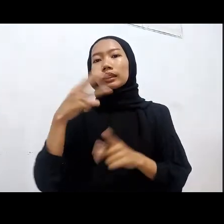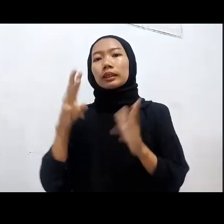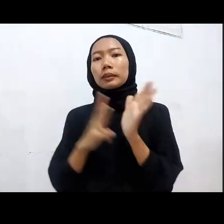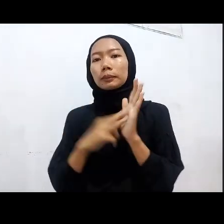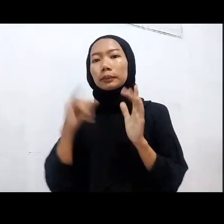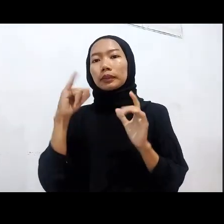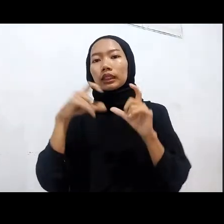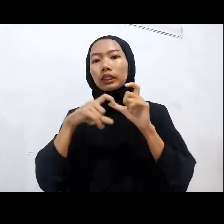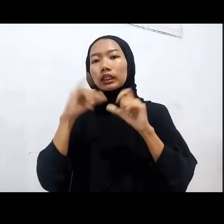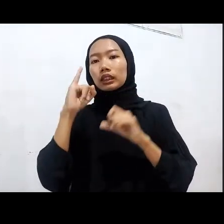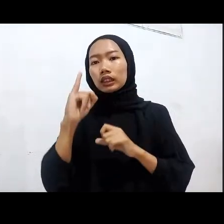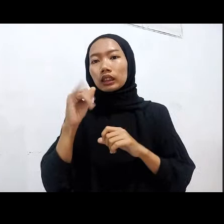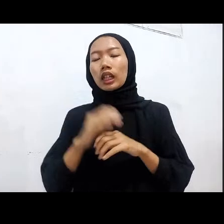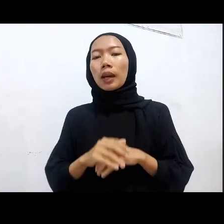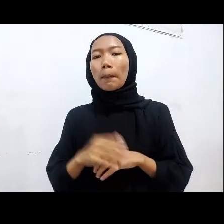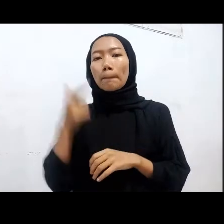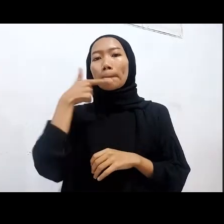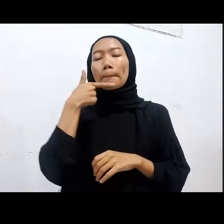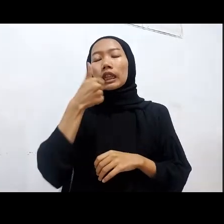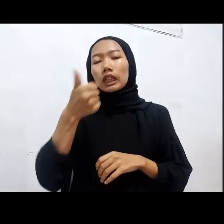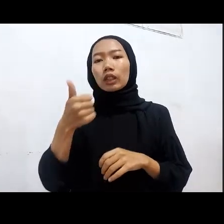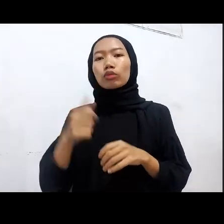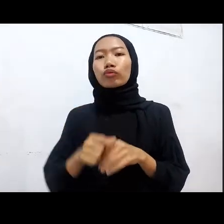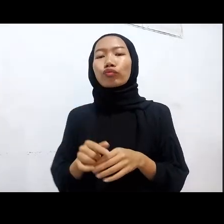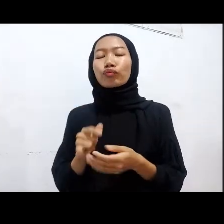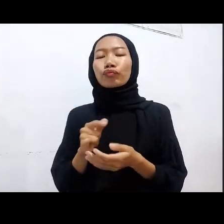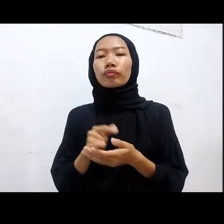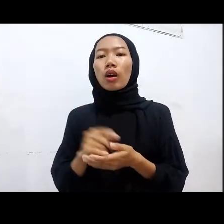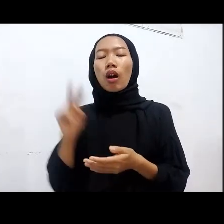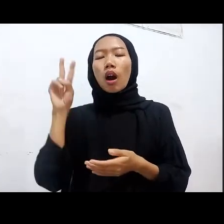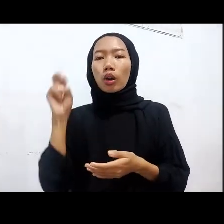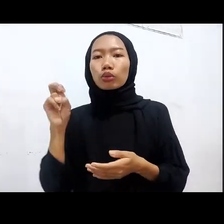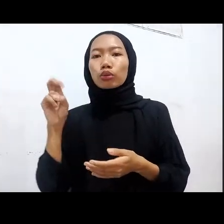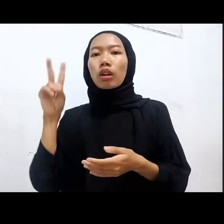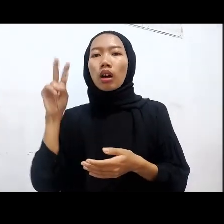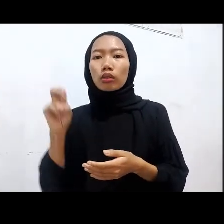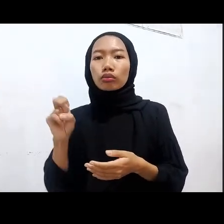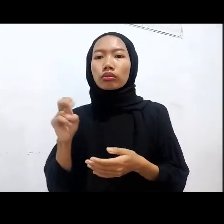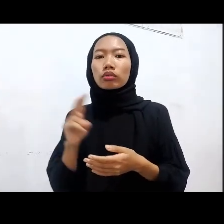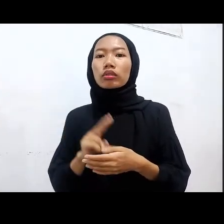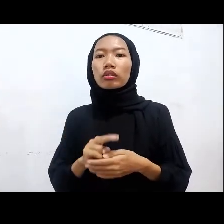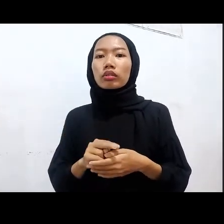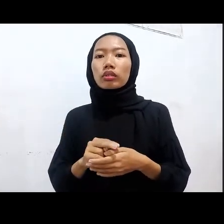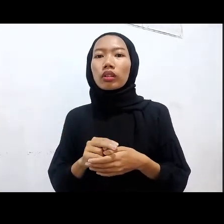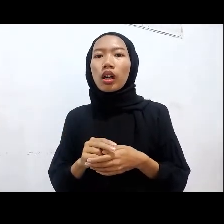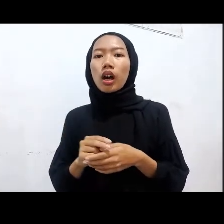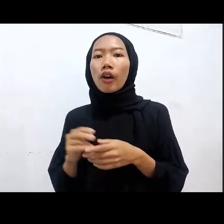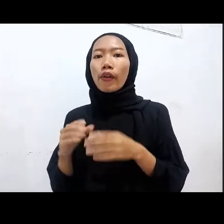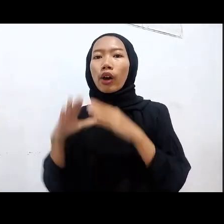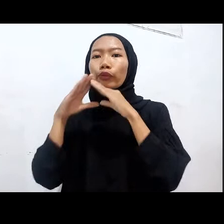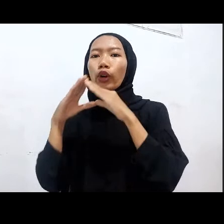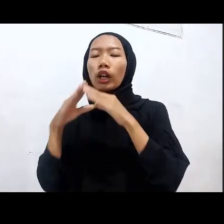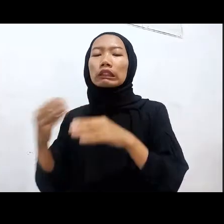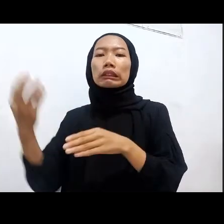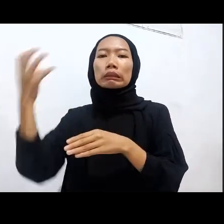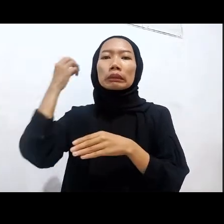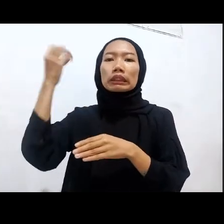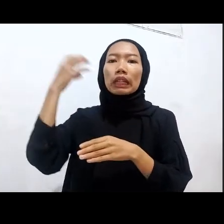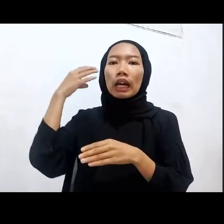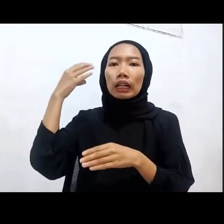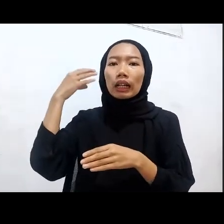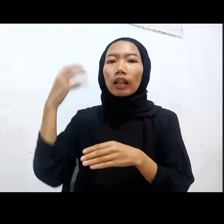listening to people with disability is not just an act of respect, it's the foundation of policy